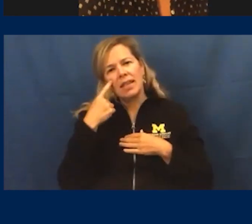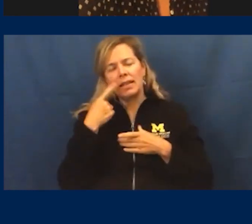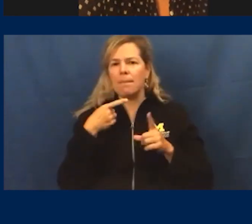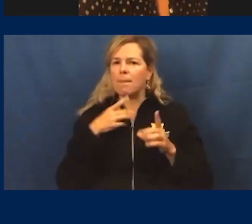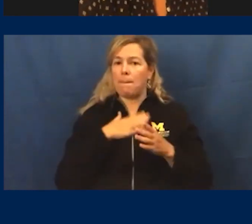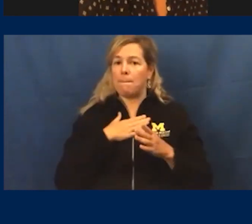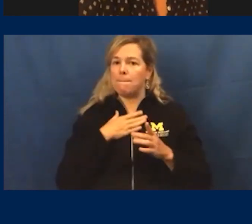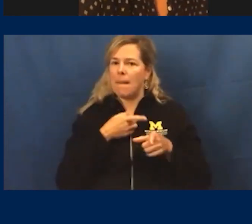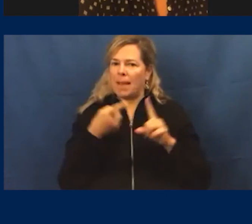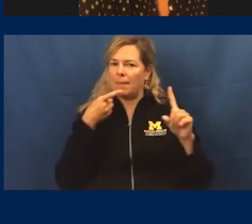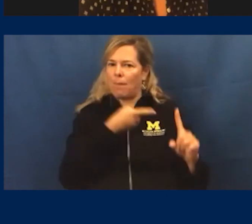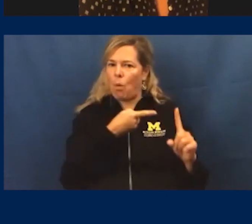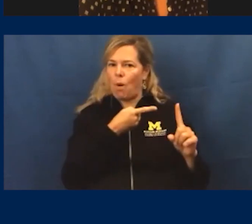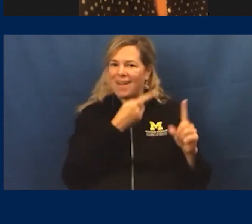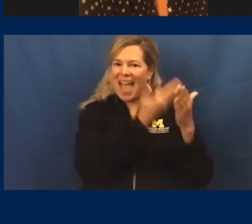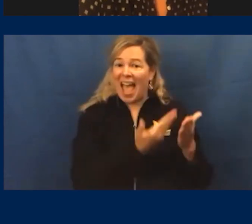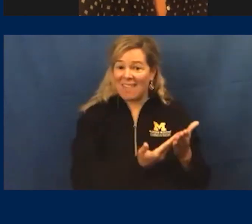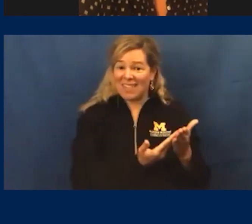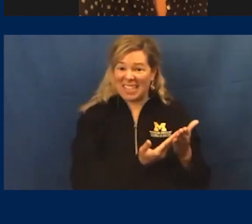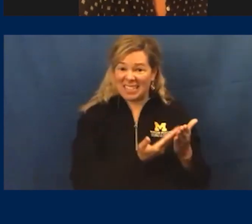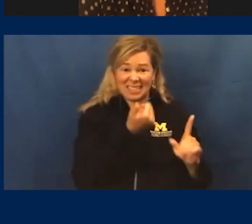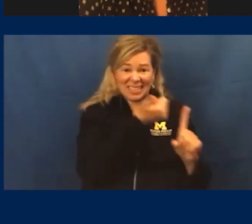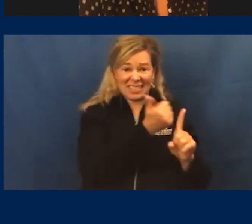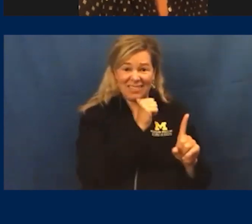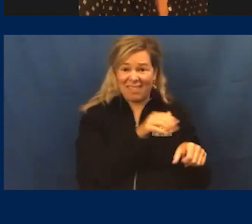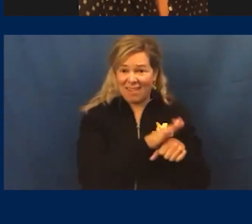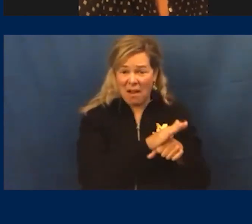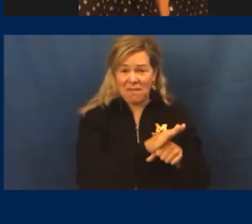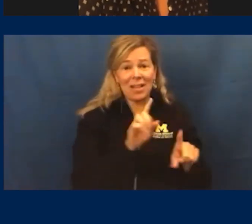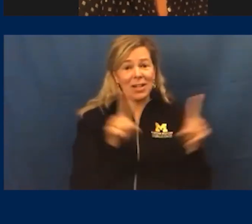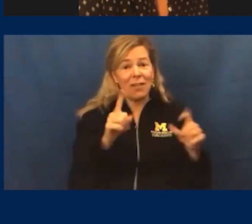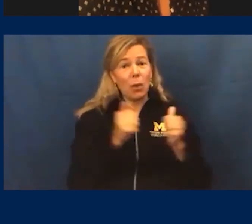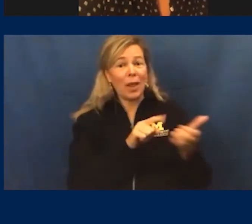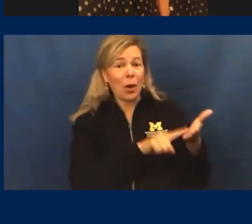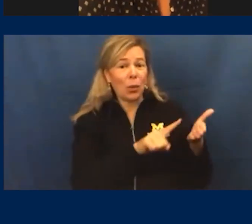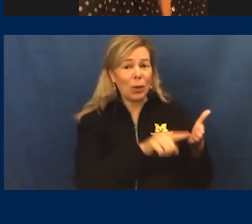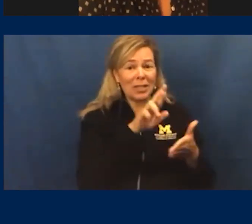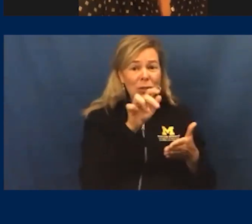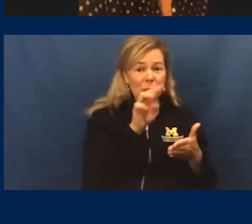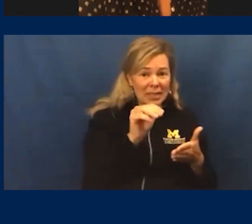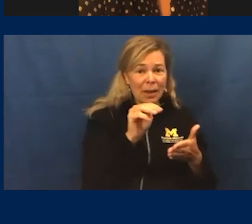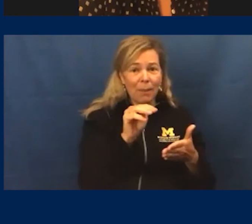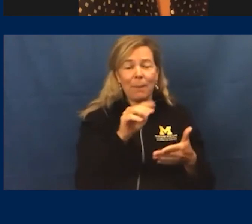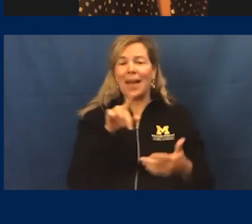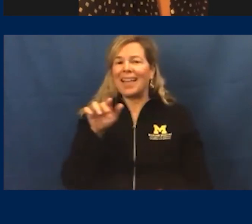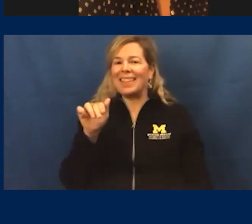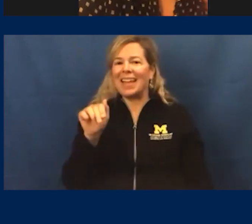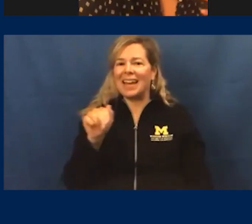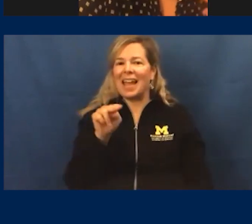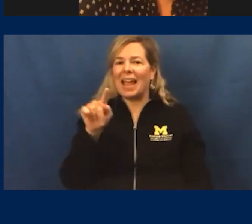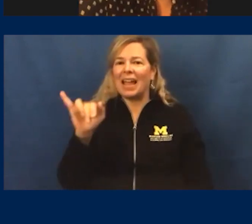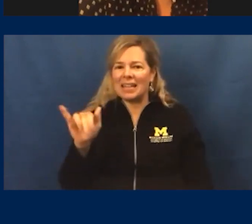with is this: evidence alone is not enough. And there's a difference between research on racism and anti-racist research and